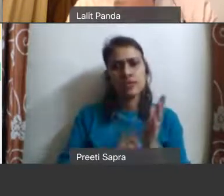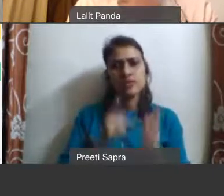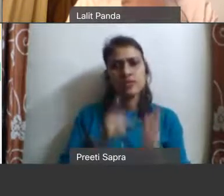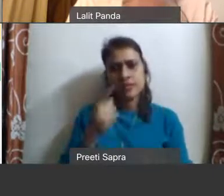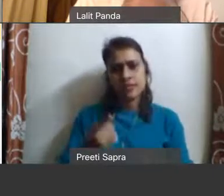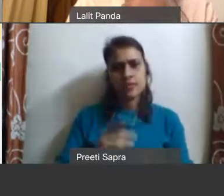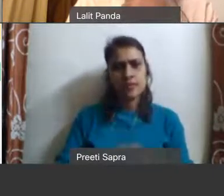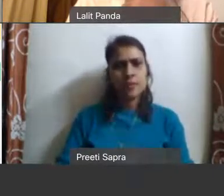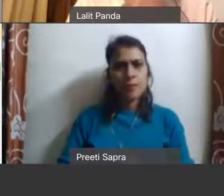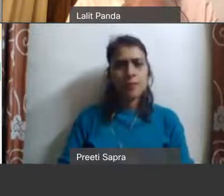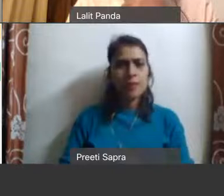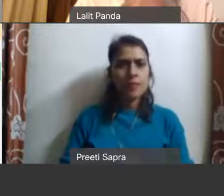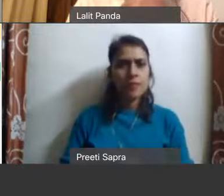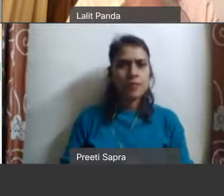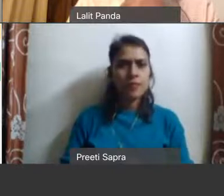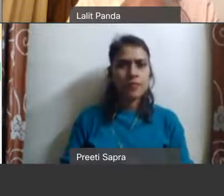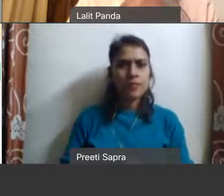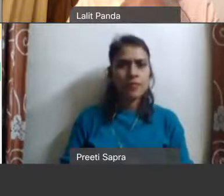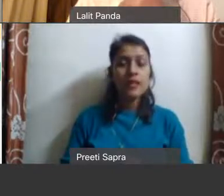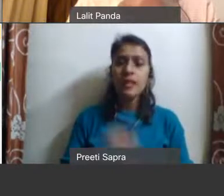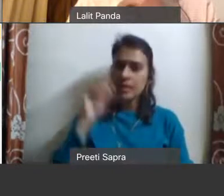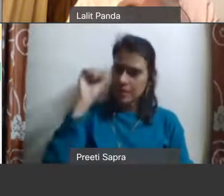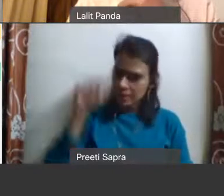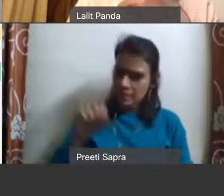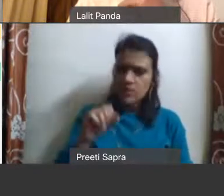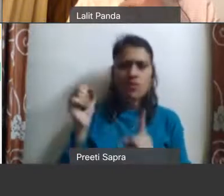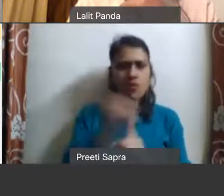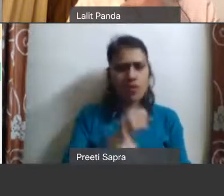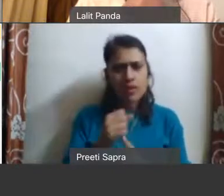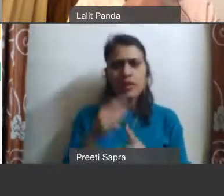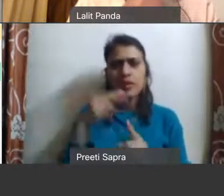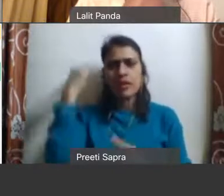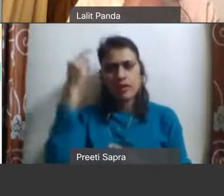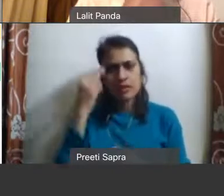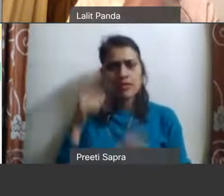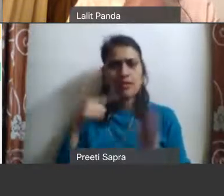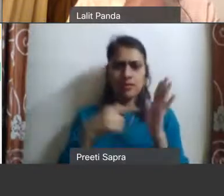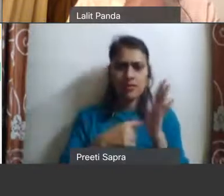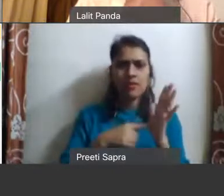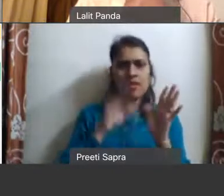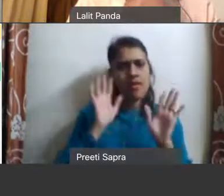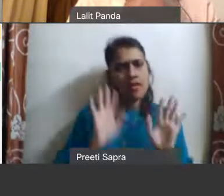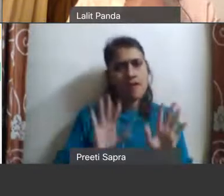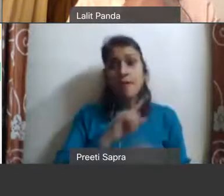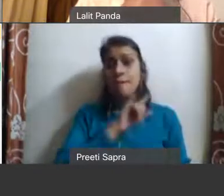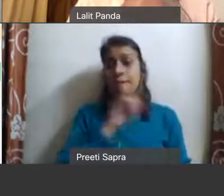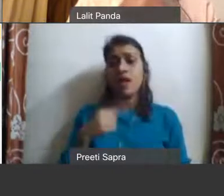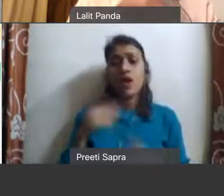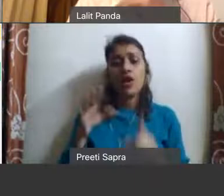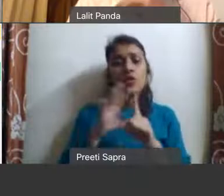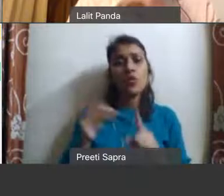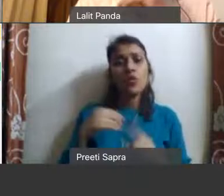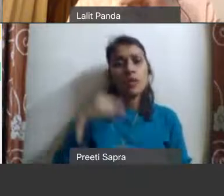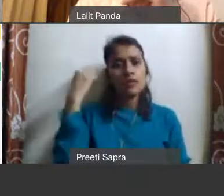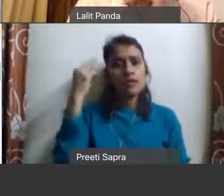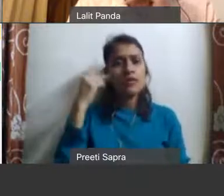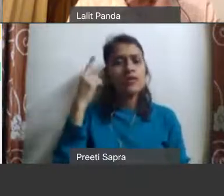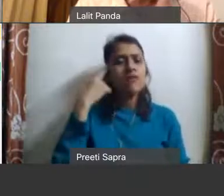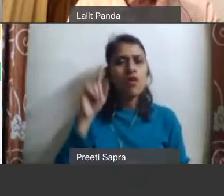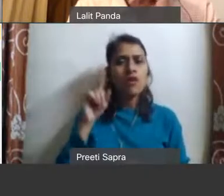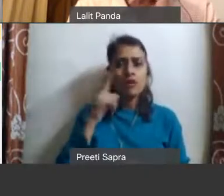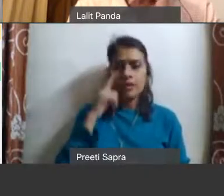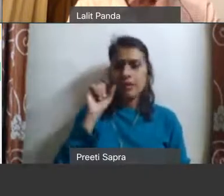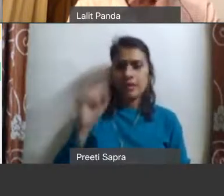the reasonable classification test. In fact, I think it does violate reasonable classification test. But I do think that reasonable classification